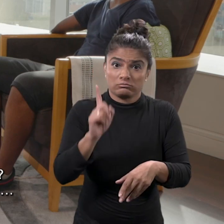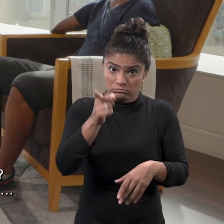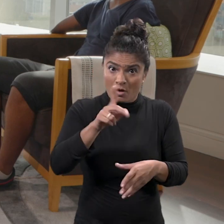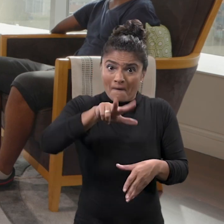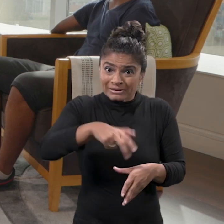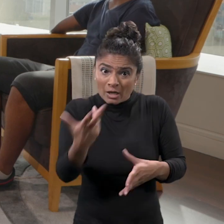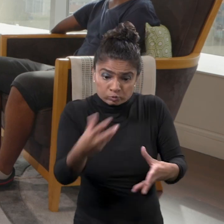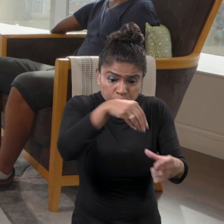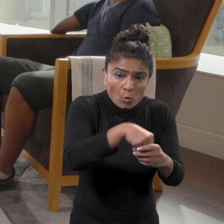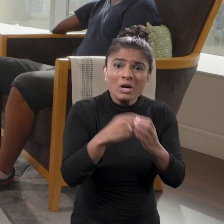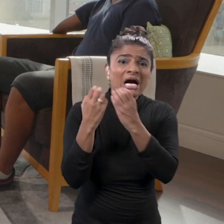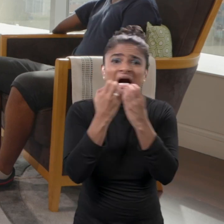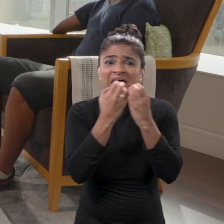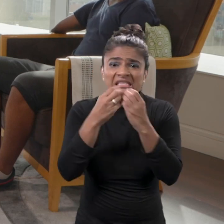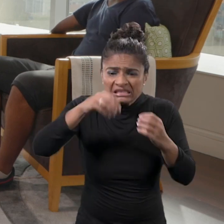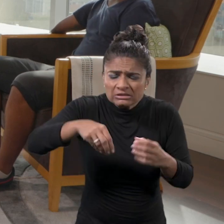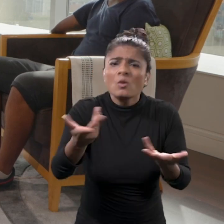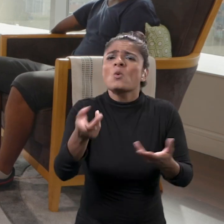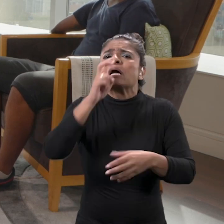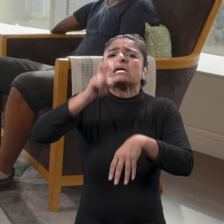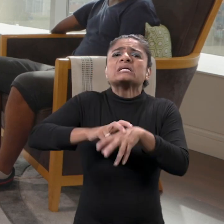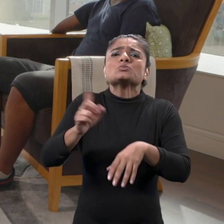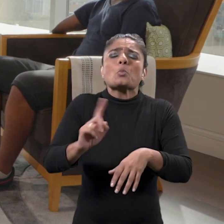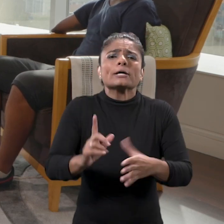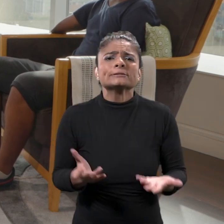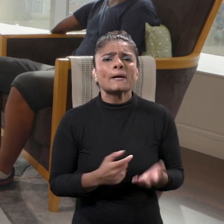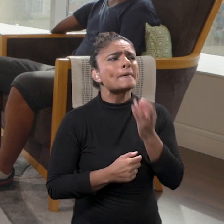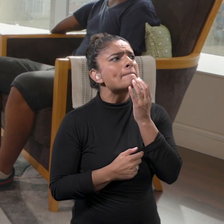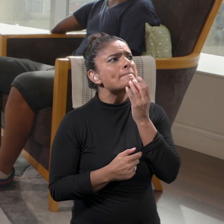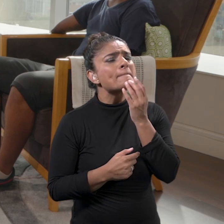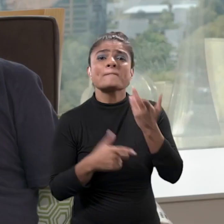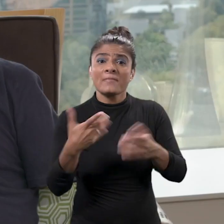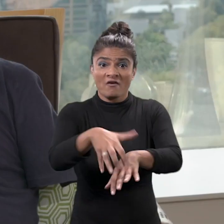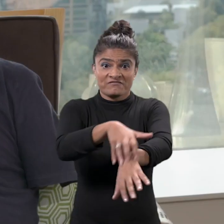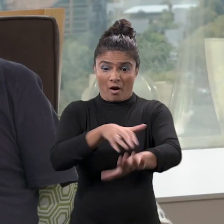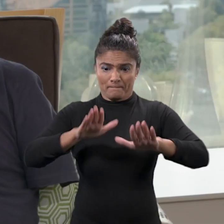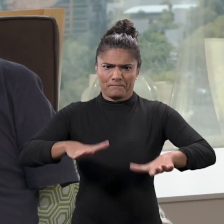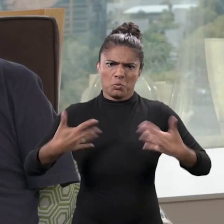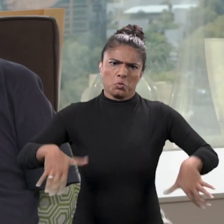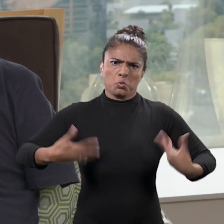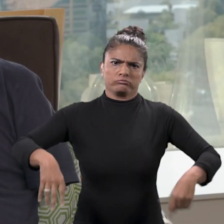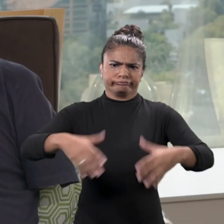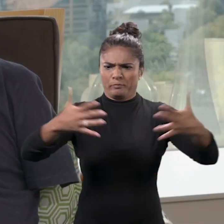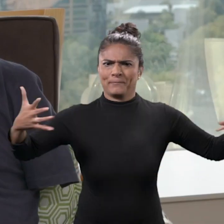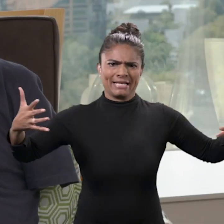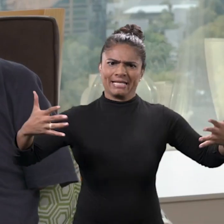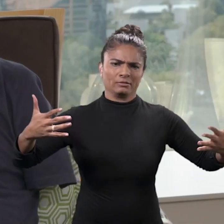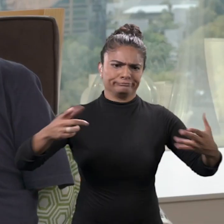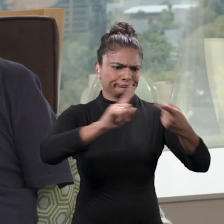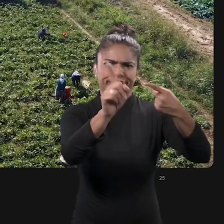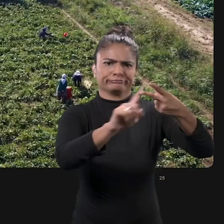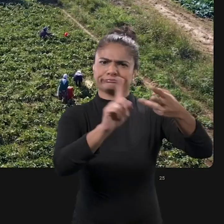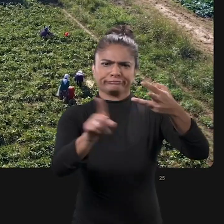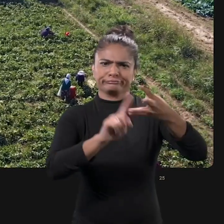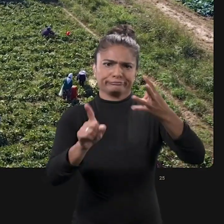sweet corn? Where do they need to go with it? Actually, farming is quite a huge